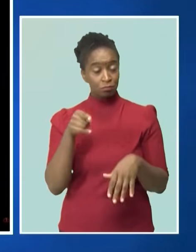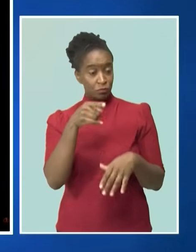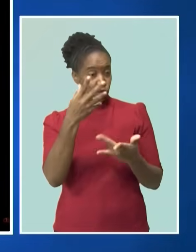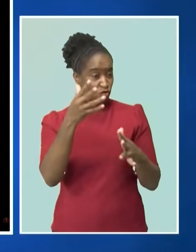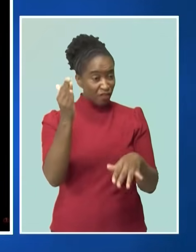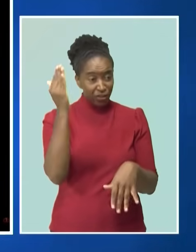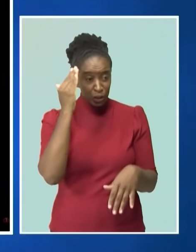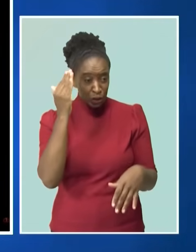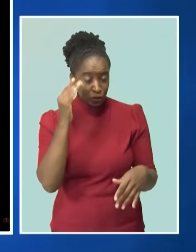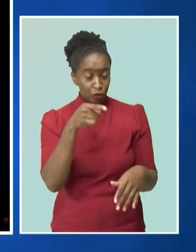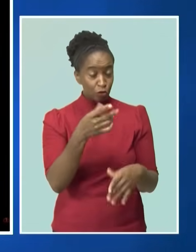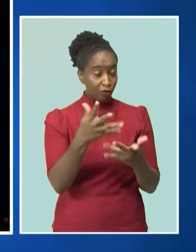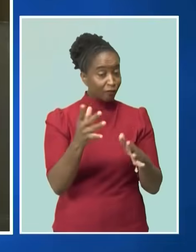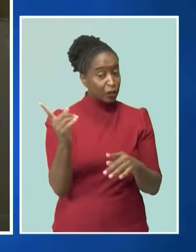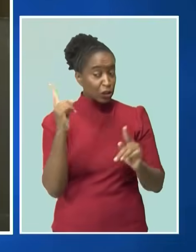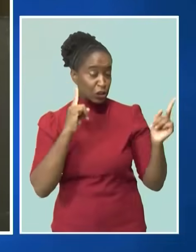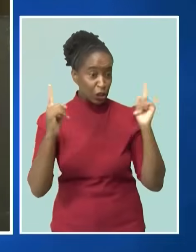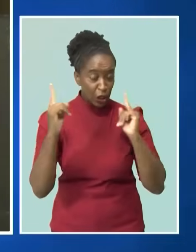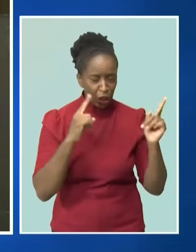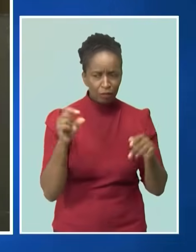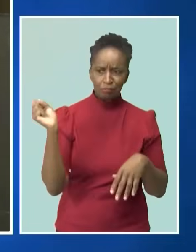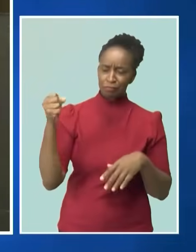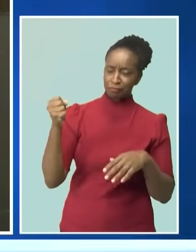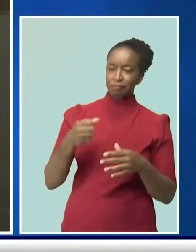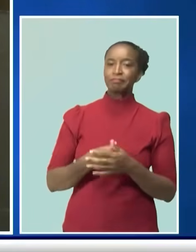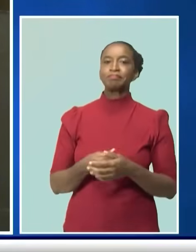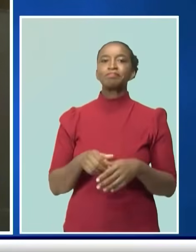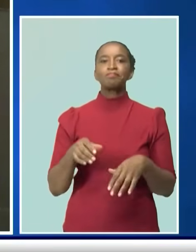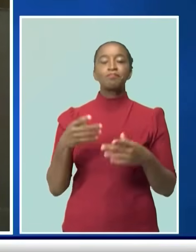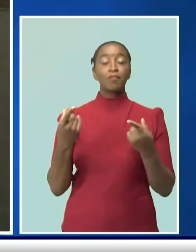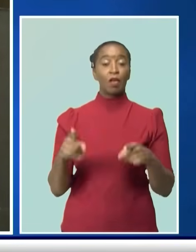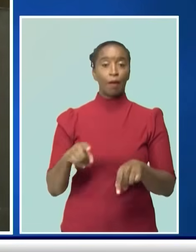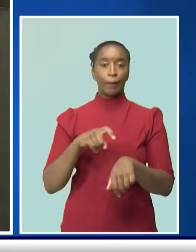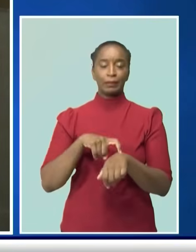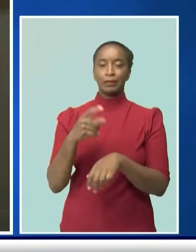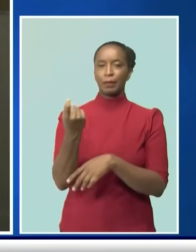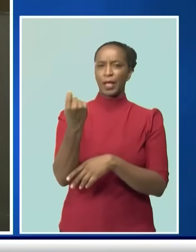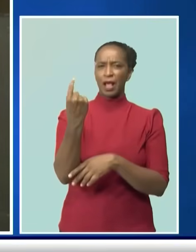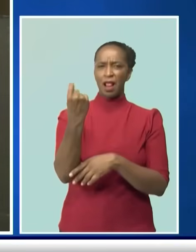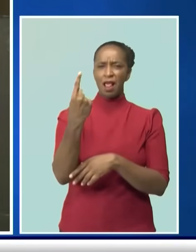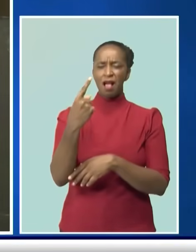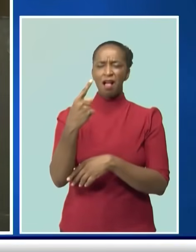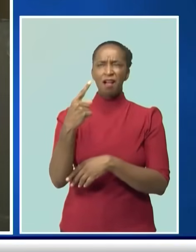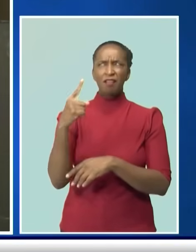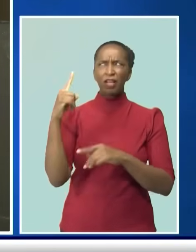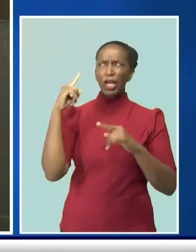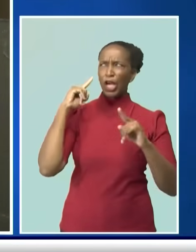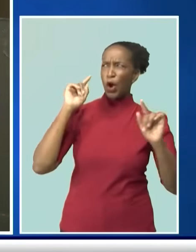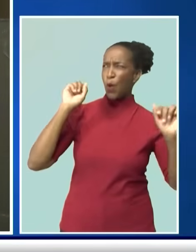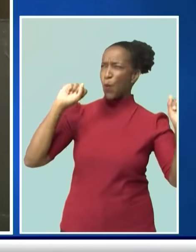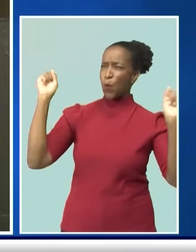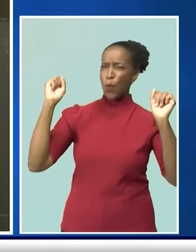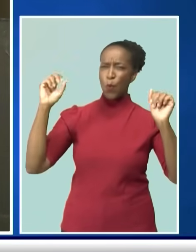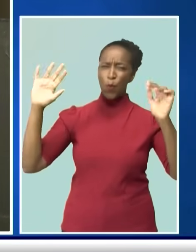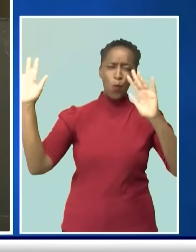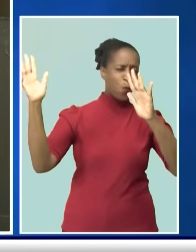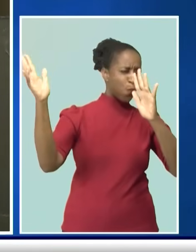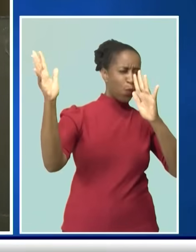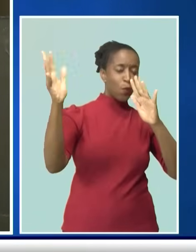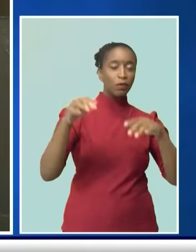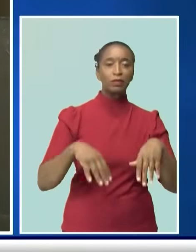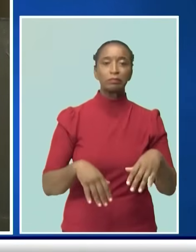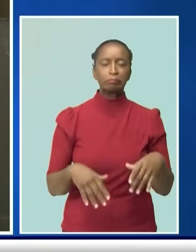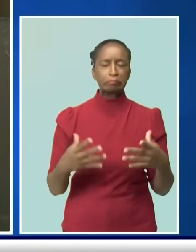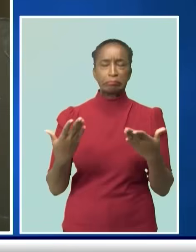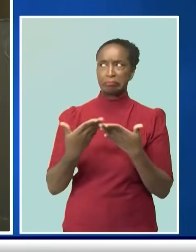Janet's pending arrival. And about 11 o'clock, this terrible noise of wind. I've never heard